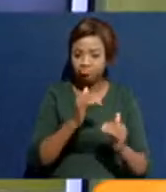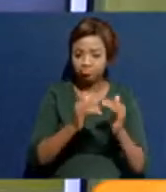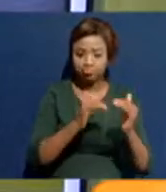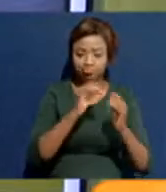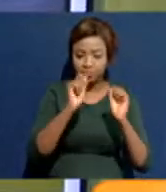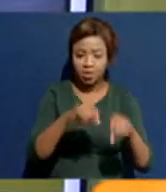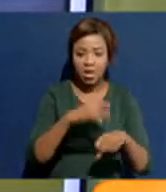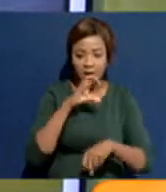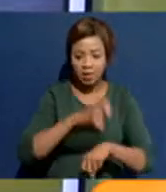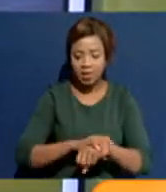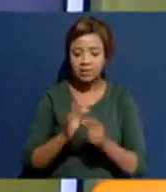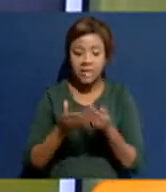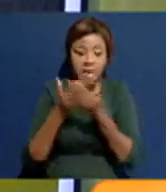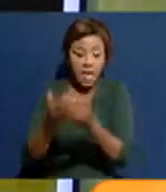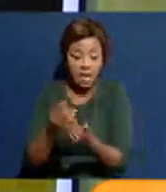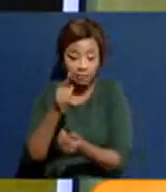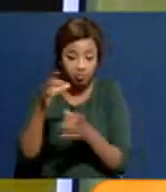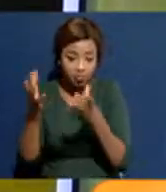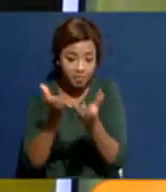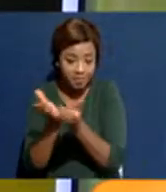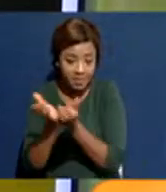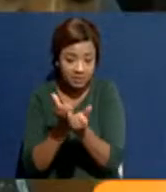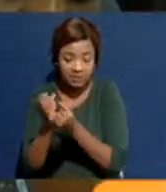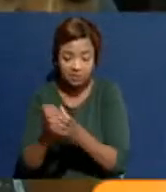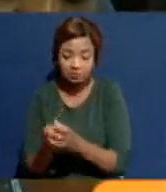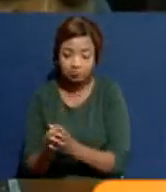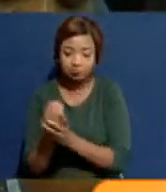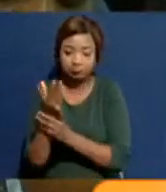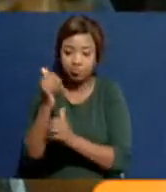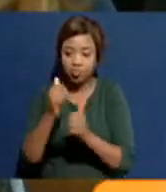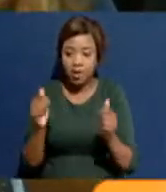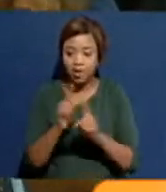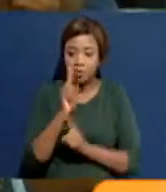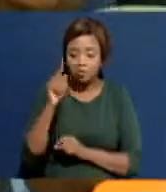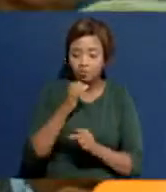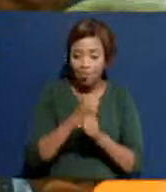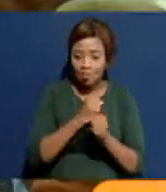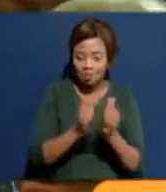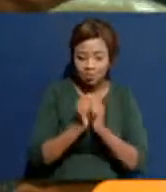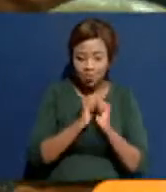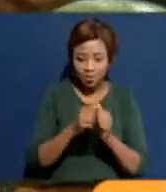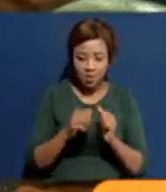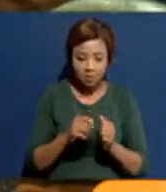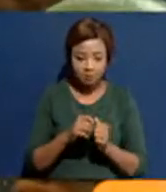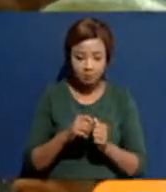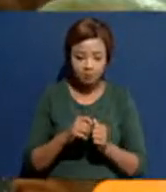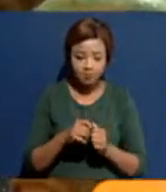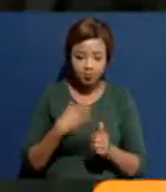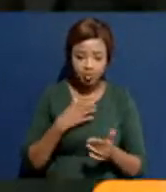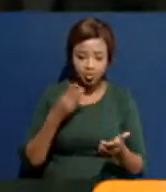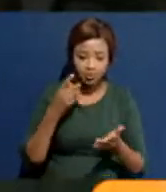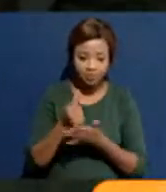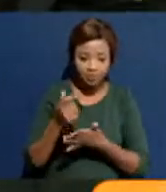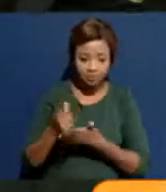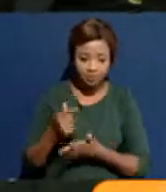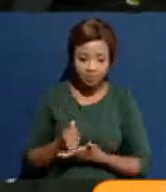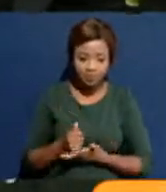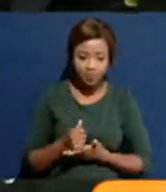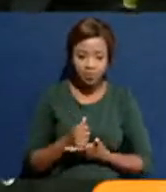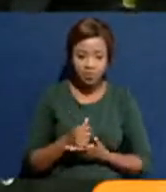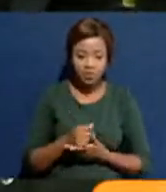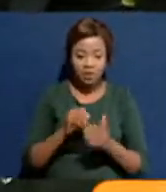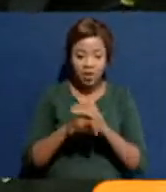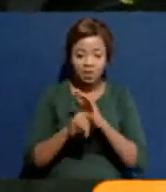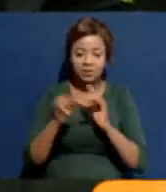them to grow their businesses. Credit Info have partnered with LETSHEGO to offtake the product into the Kenyan